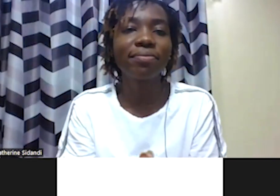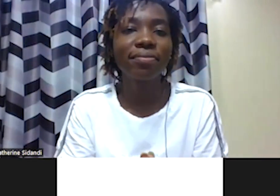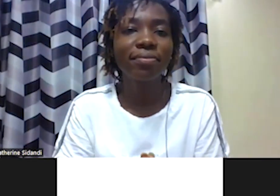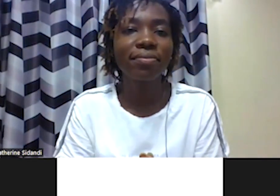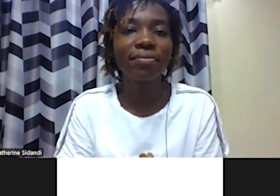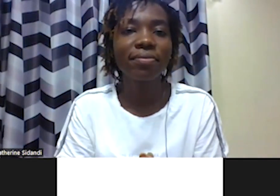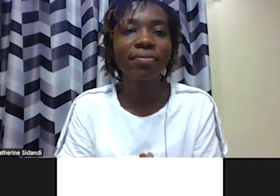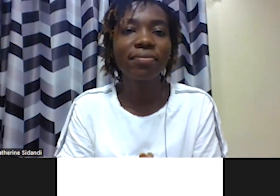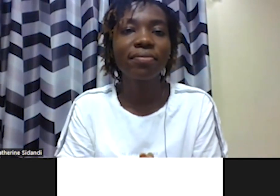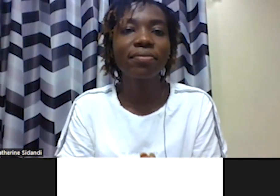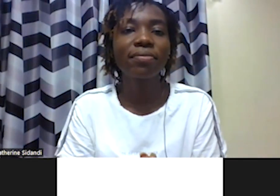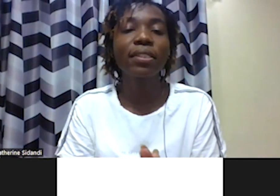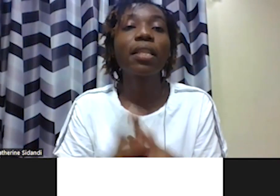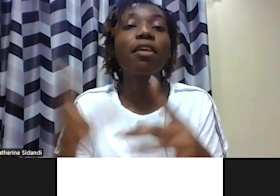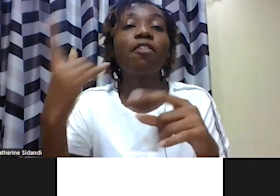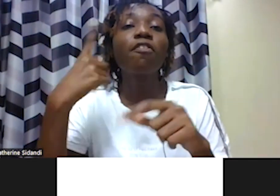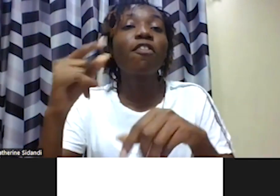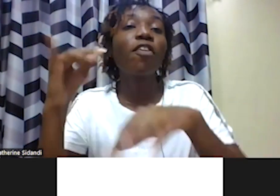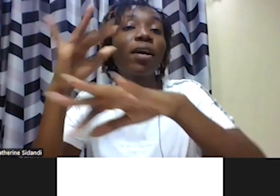is to get